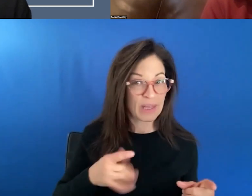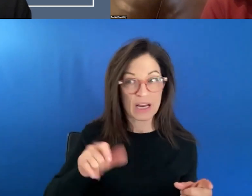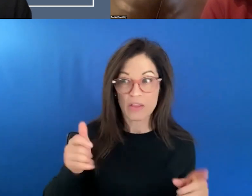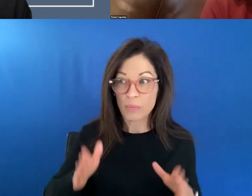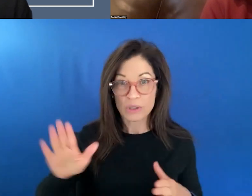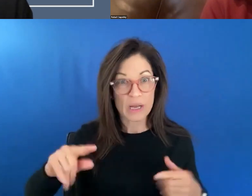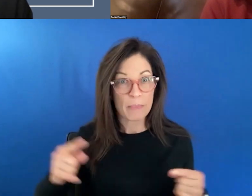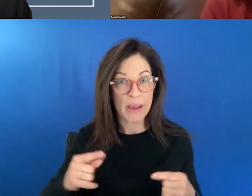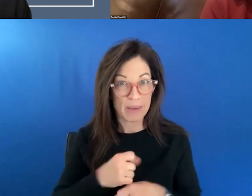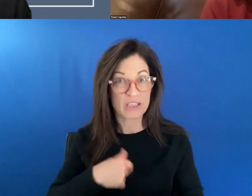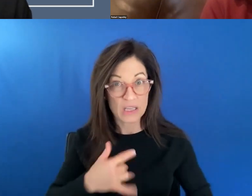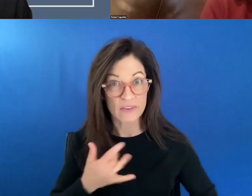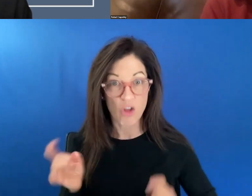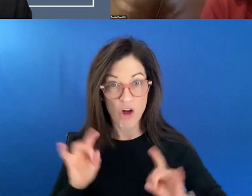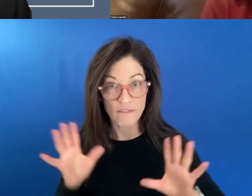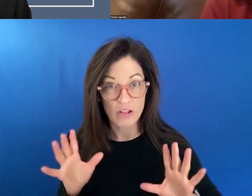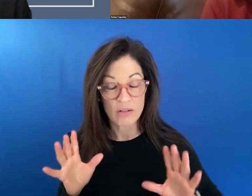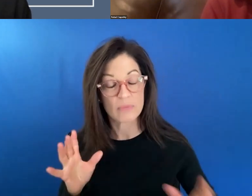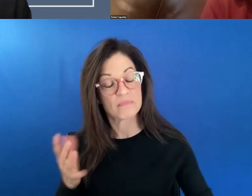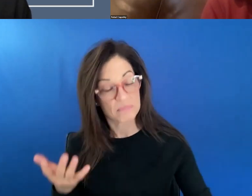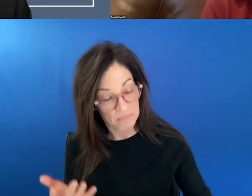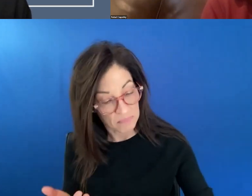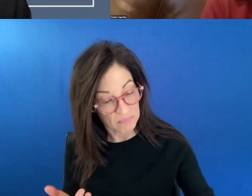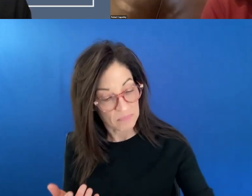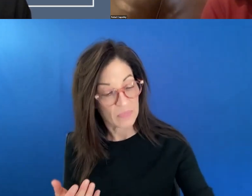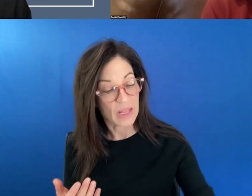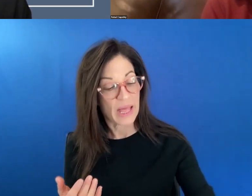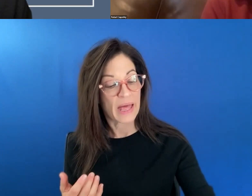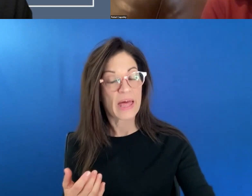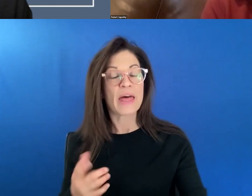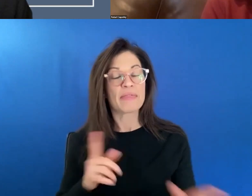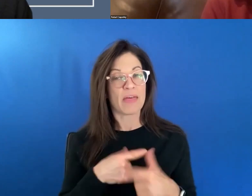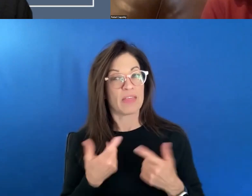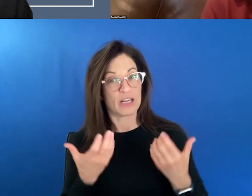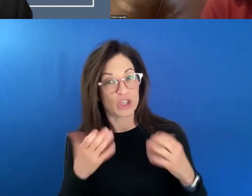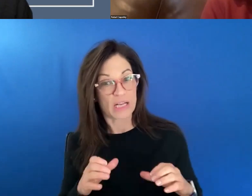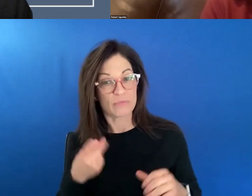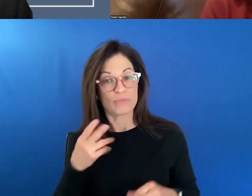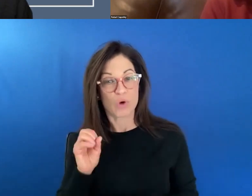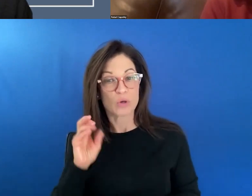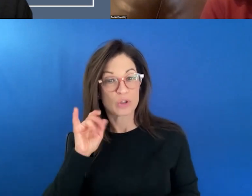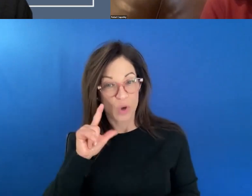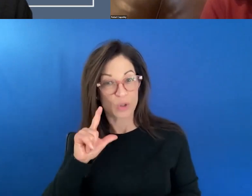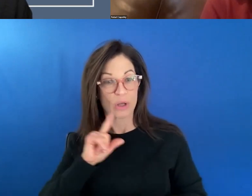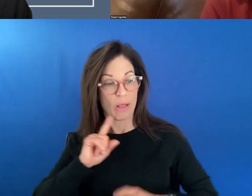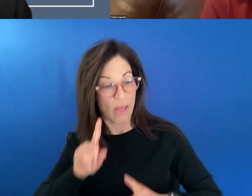awful, the lack of I guess the likelihood of a pro-social action is reduced. And in addition to that, empathic states are